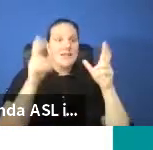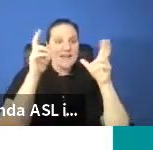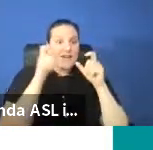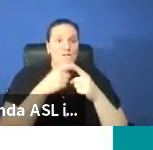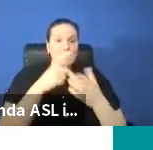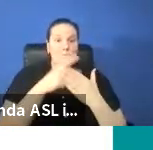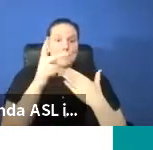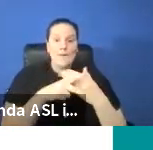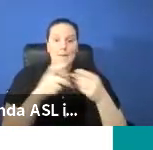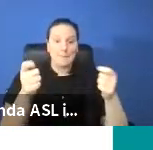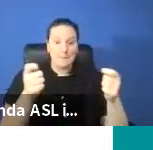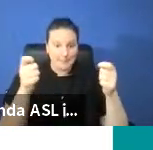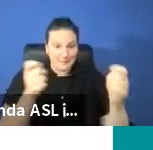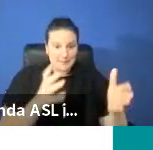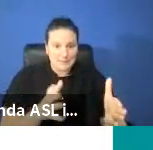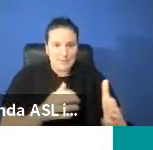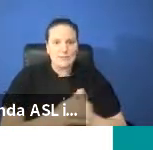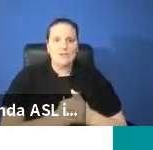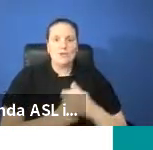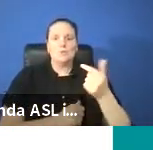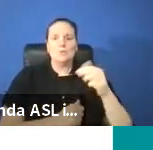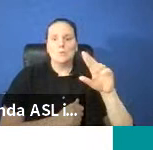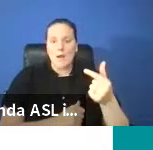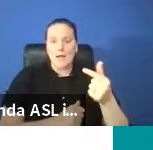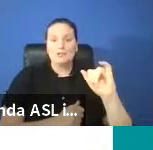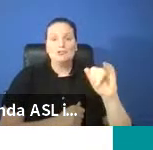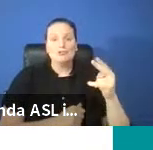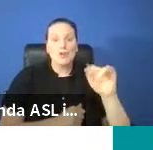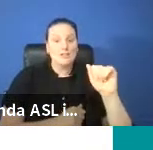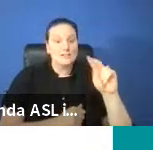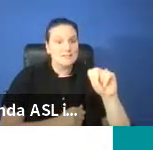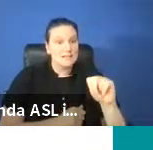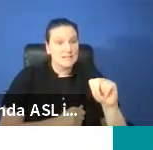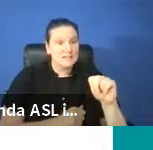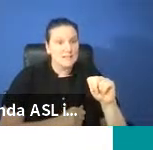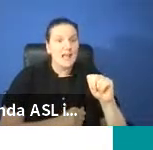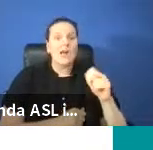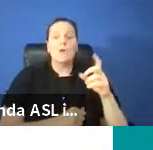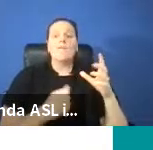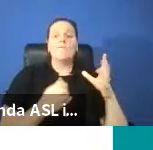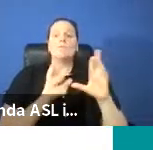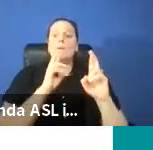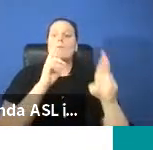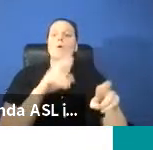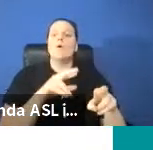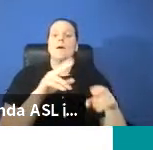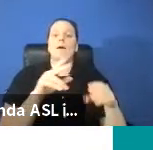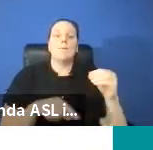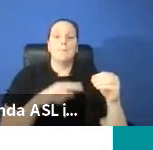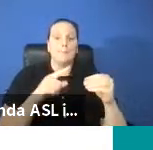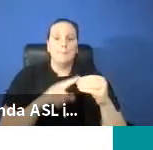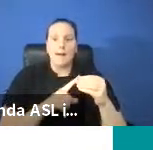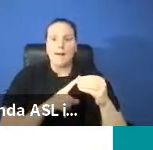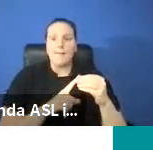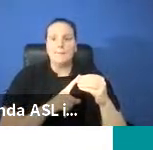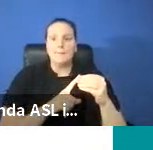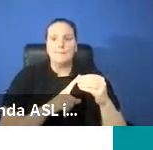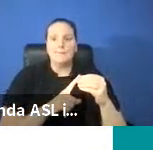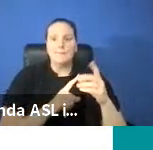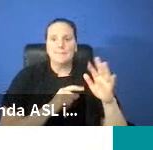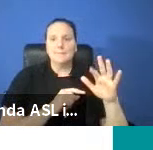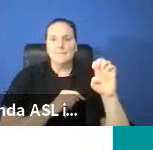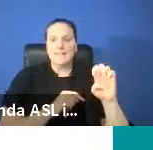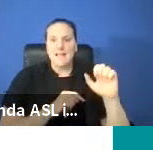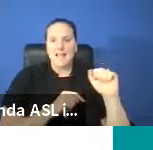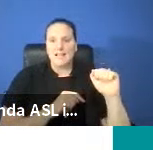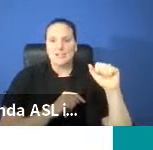program administrator, Greg Johnson. We'll have a report about report out from EAG